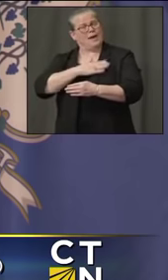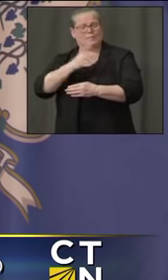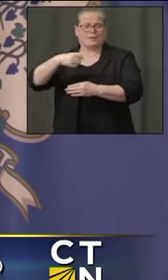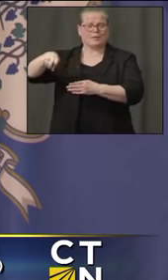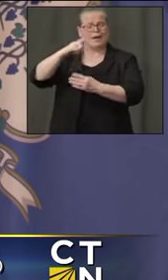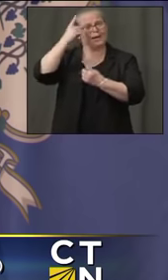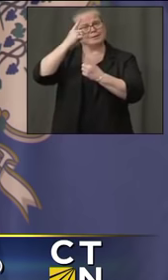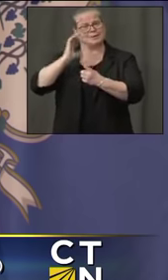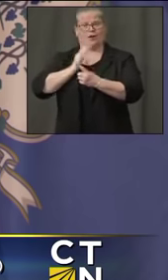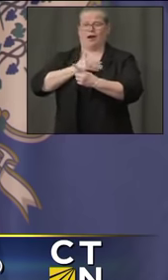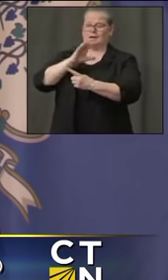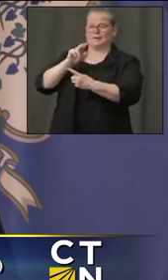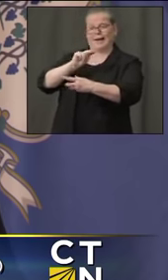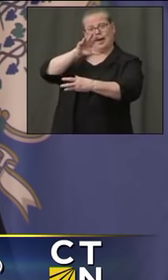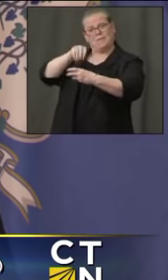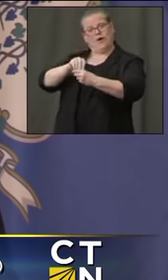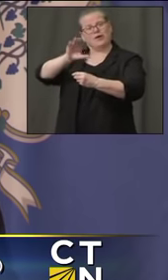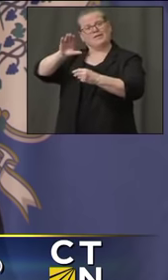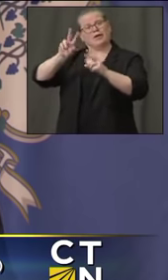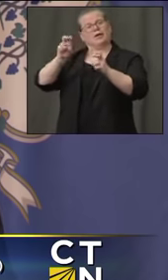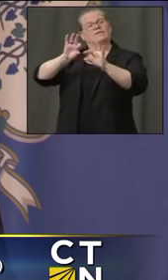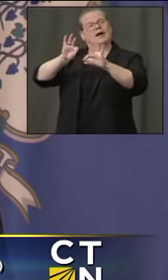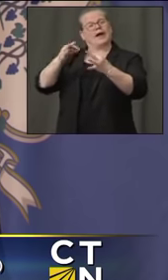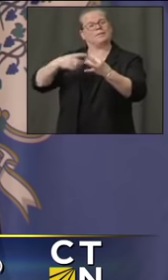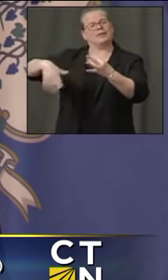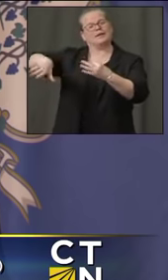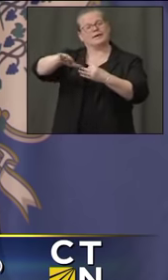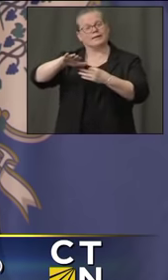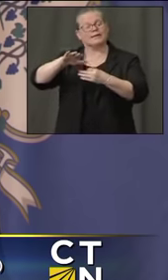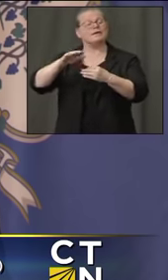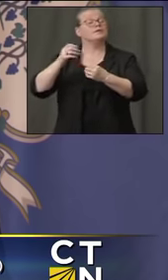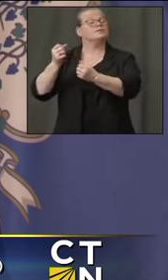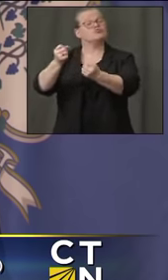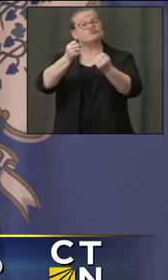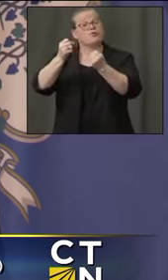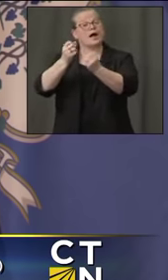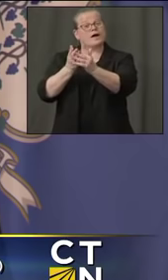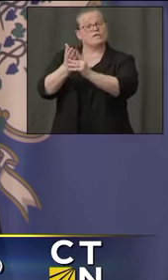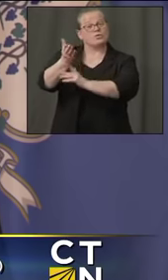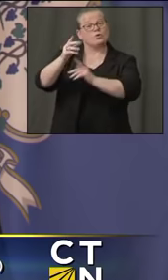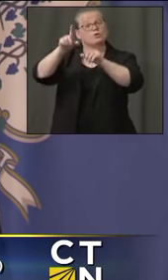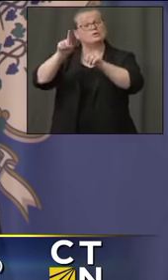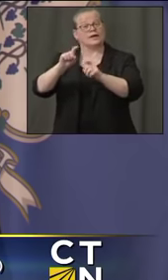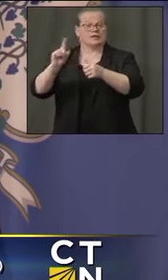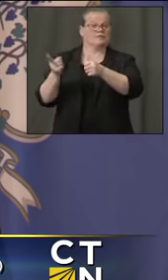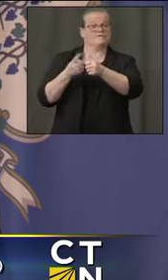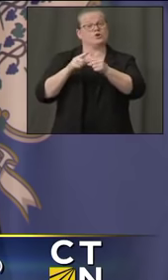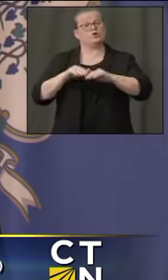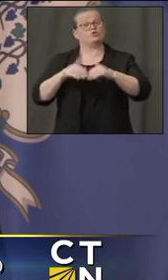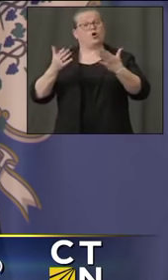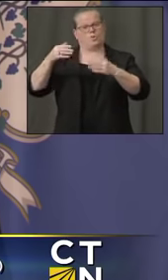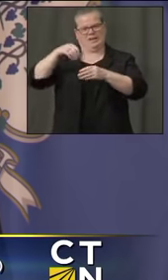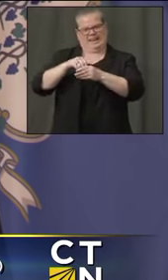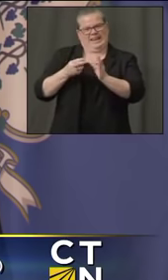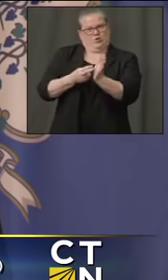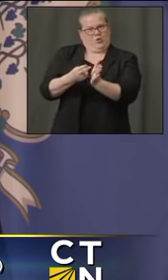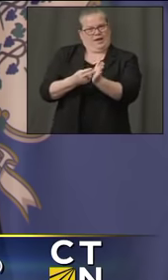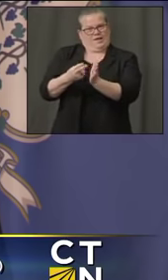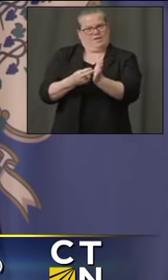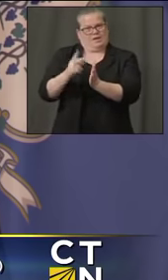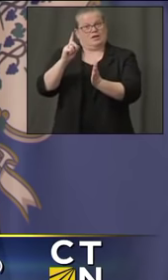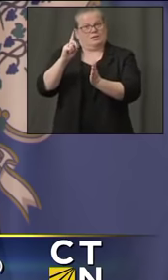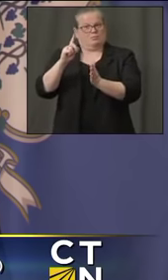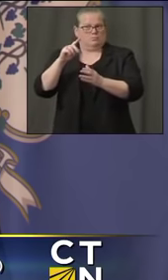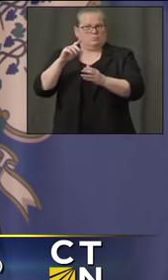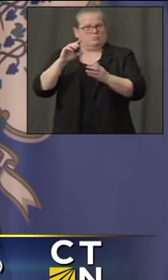as well. They've got the first drive-through testing facility in New Haven, one of the first in the country. And I'm going